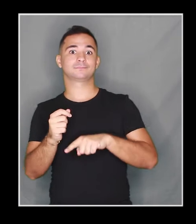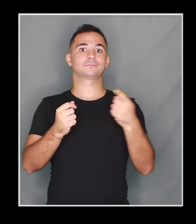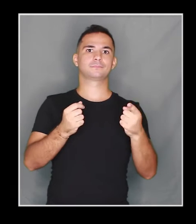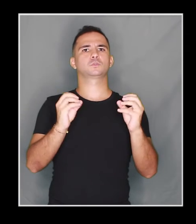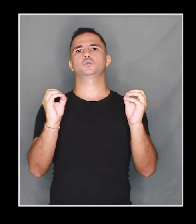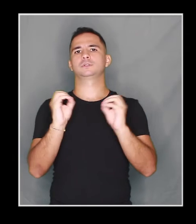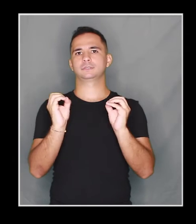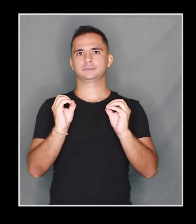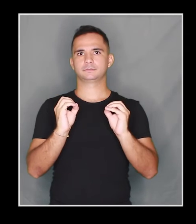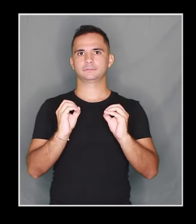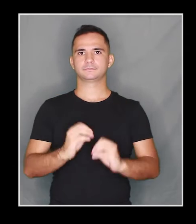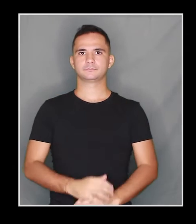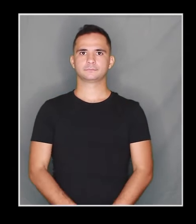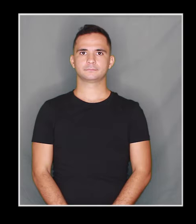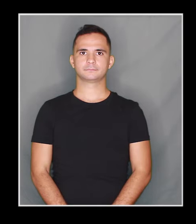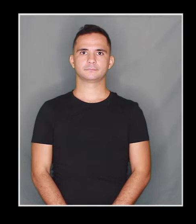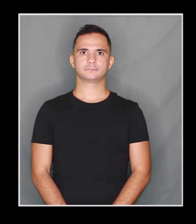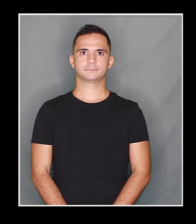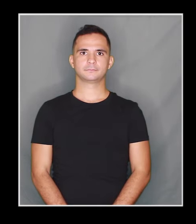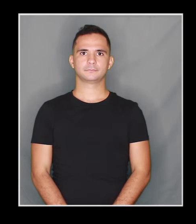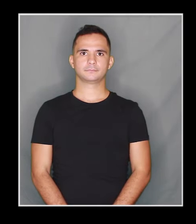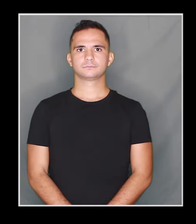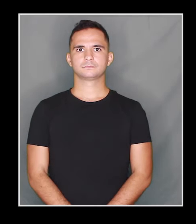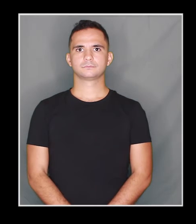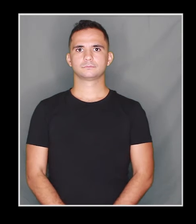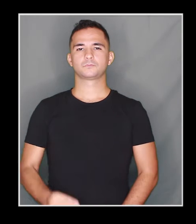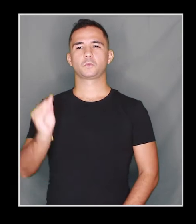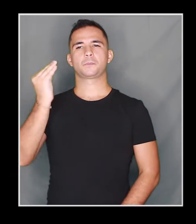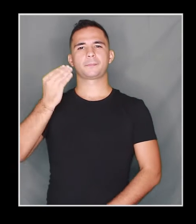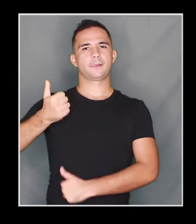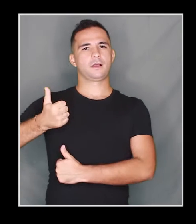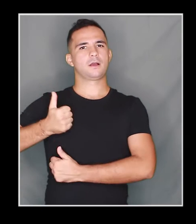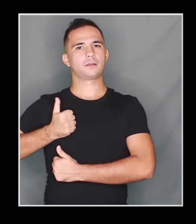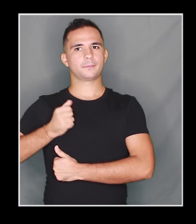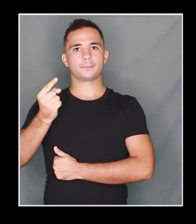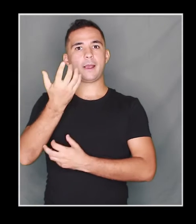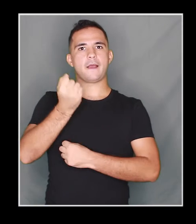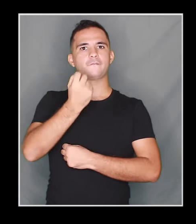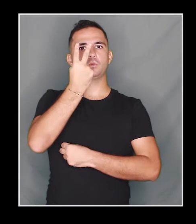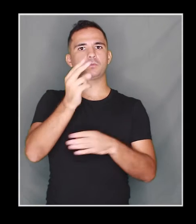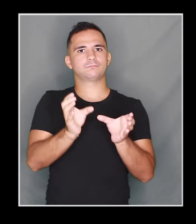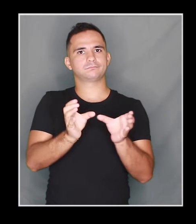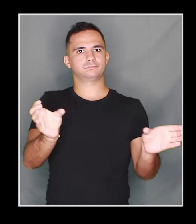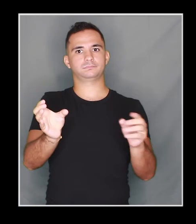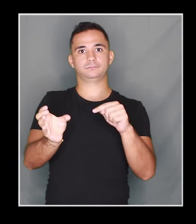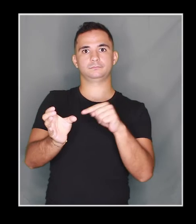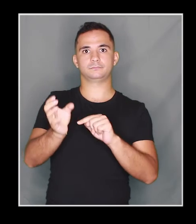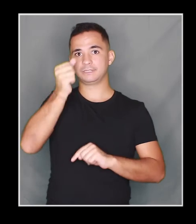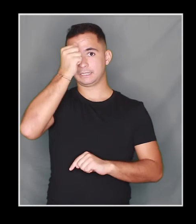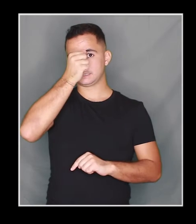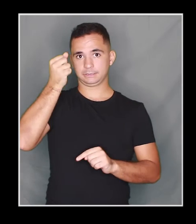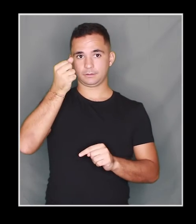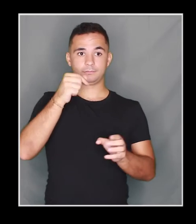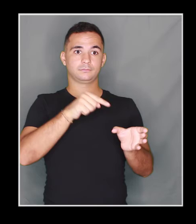and without, in paggio, in page style. The armed puppets are divided into Christians and